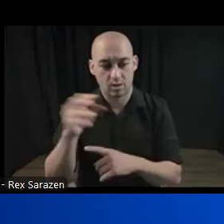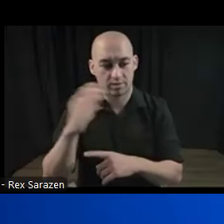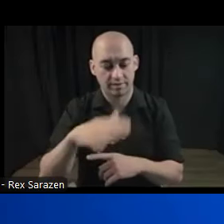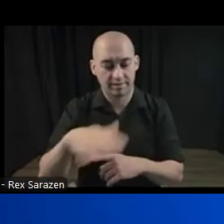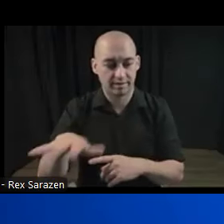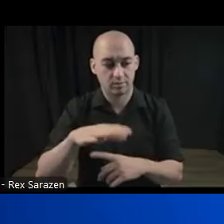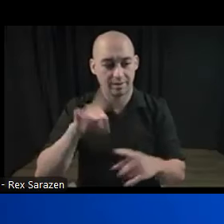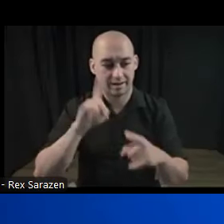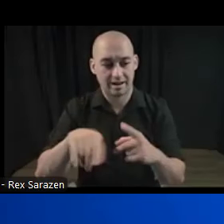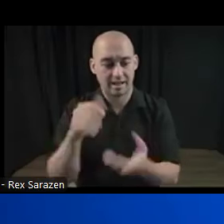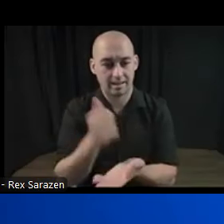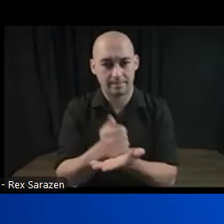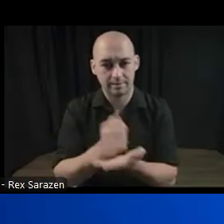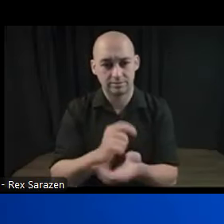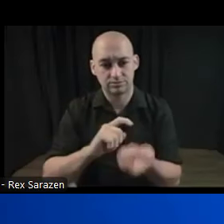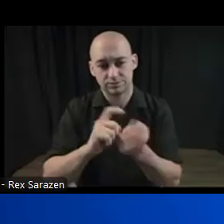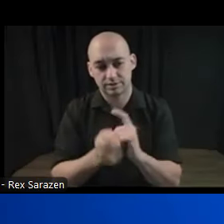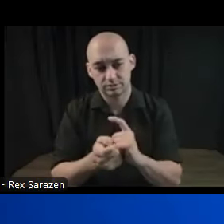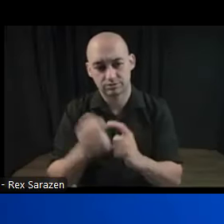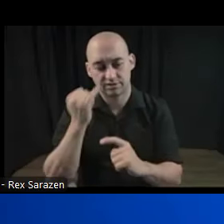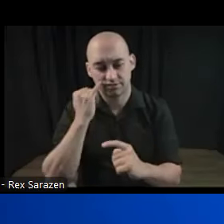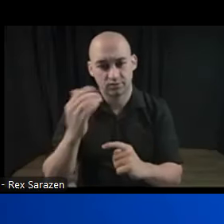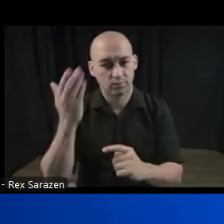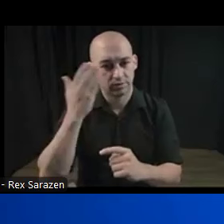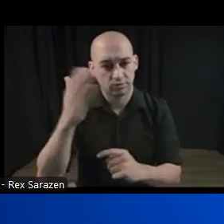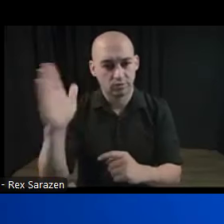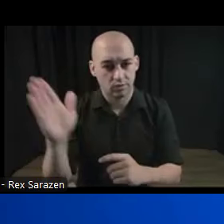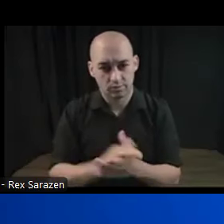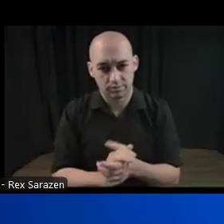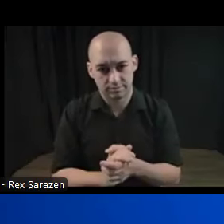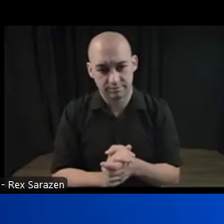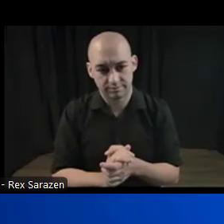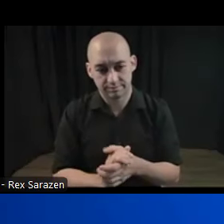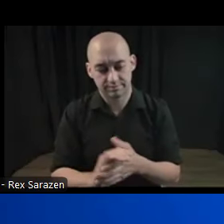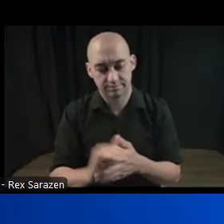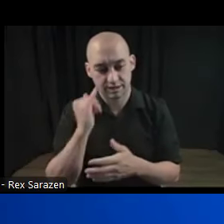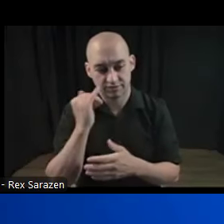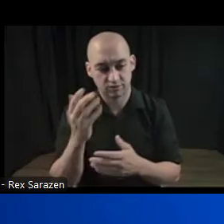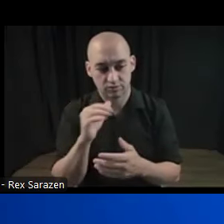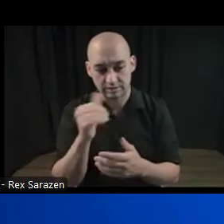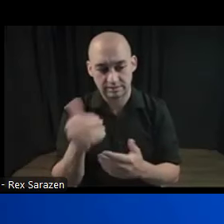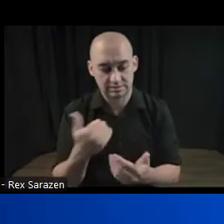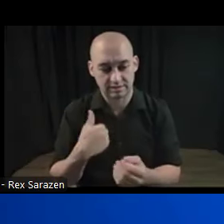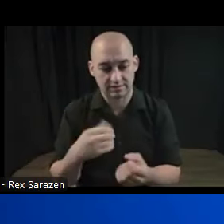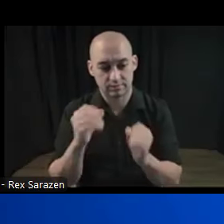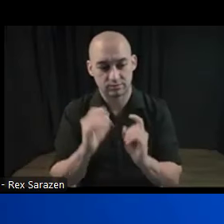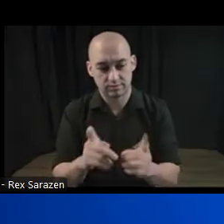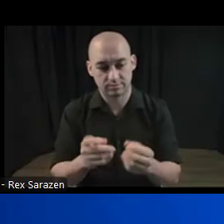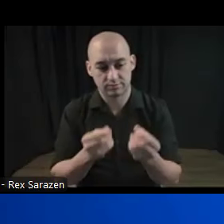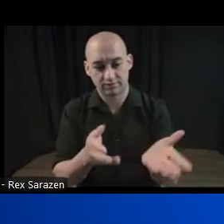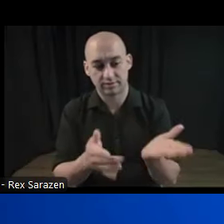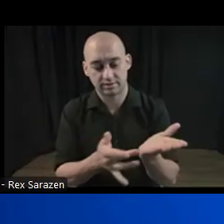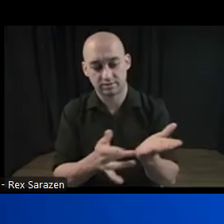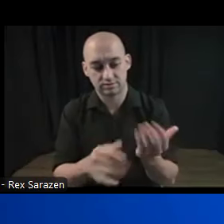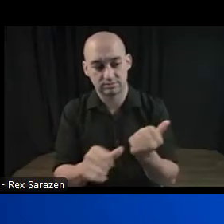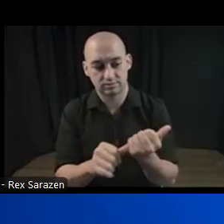help change the industry if we don't know and don't have the opportunity to go out and provide that technical support to